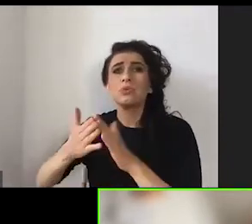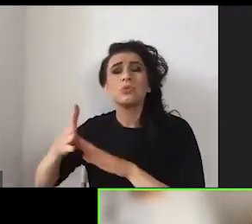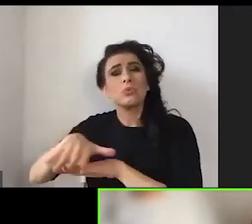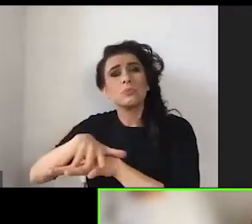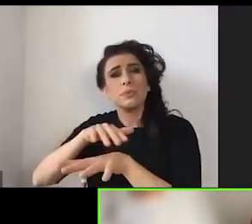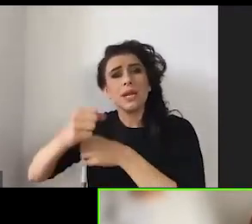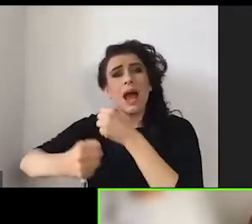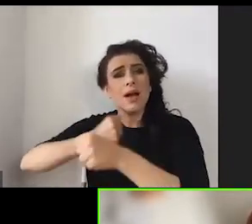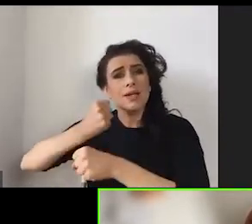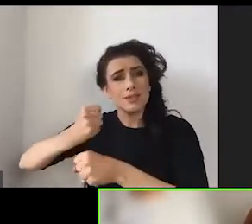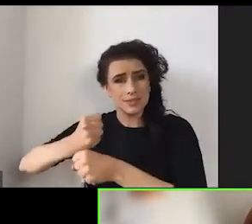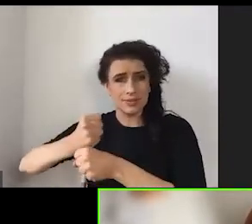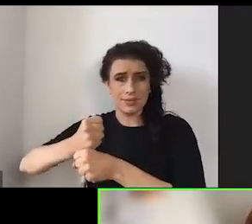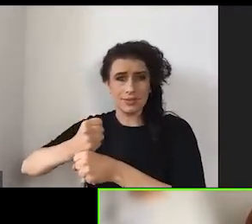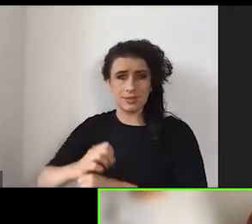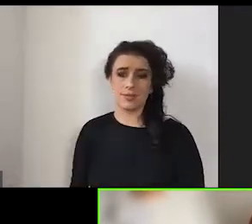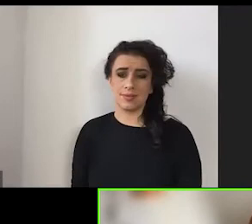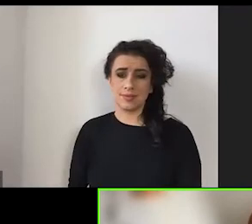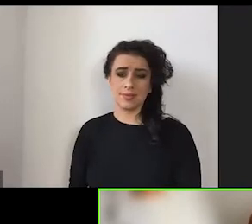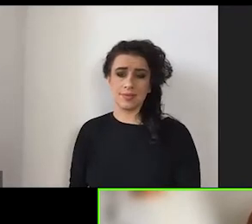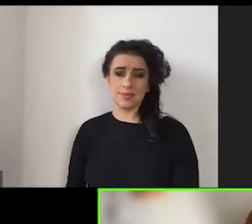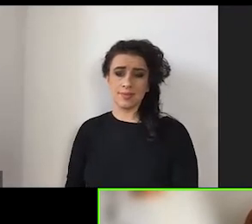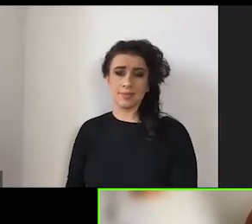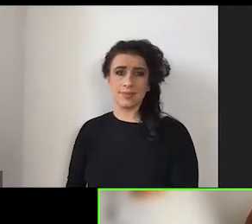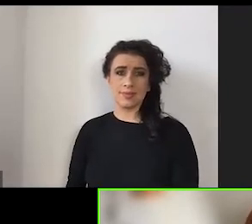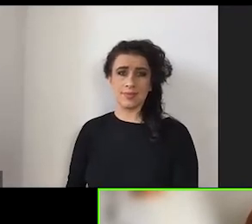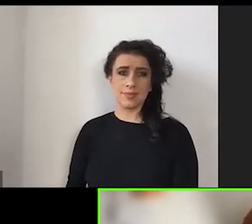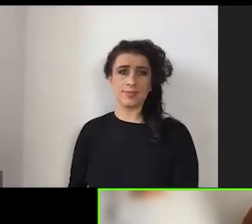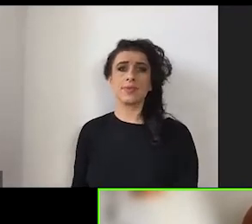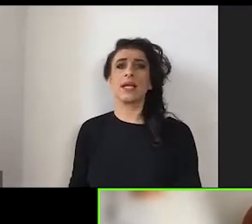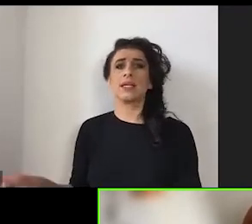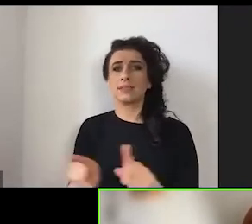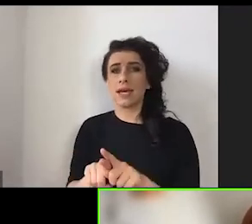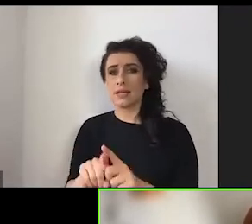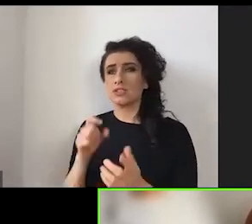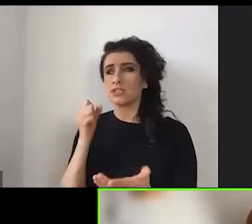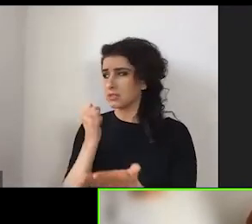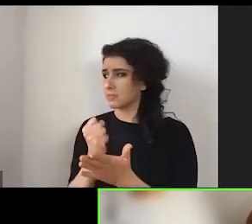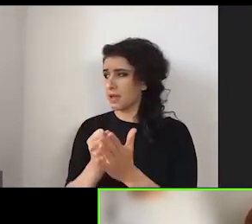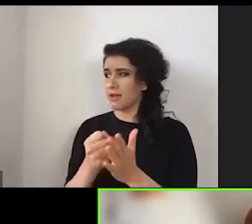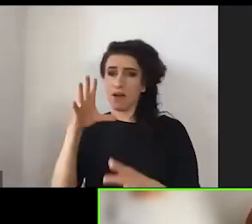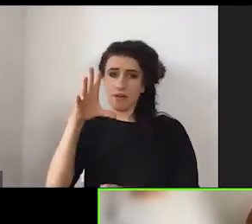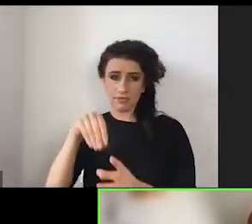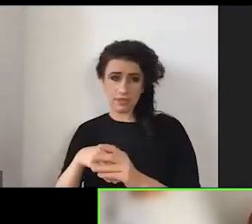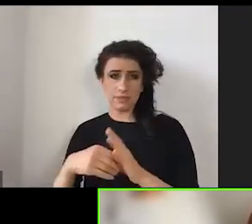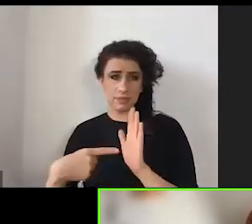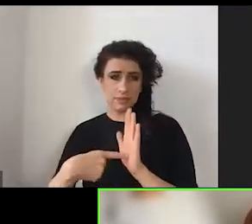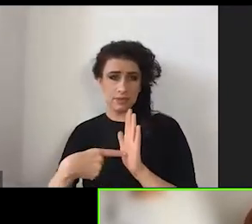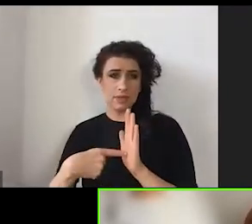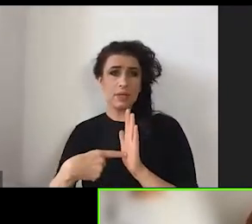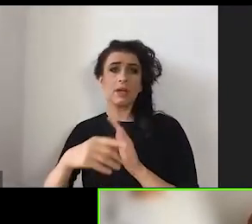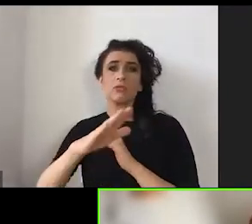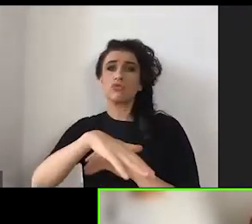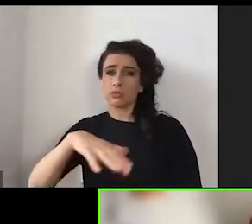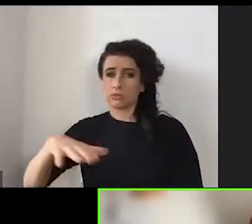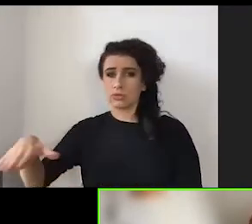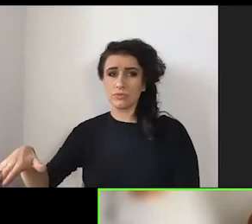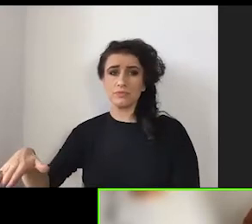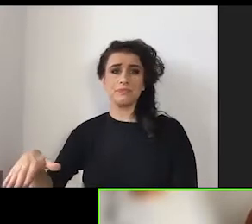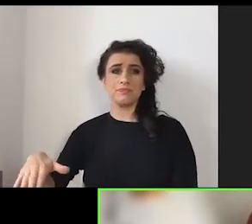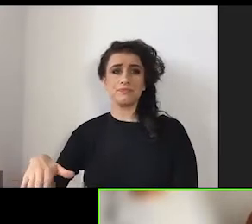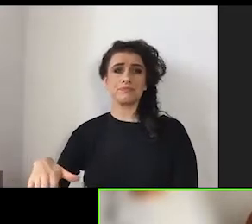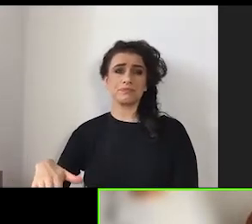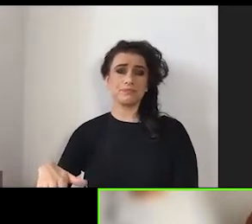girls and boys, let's say in a house, they don't have internet, they don't have computer, they just have one phone.